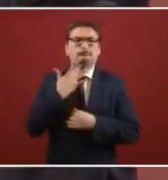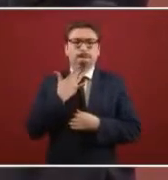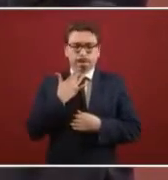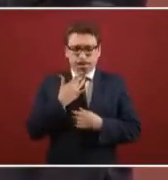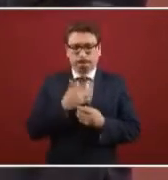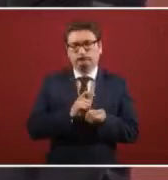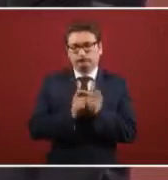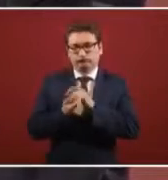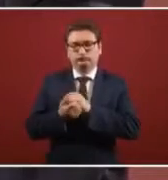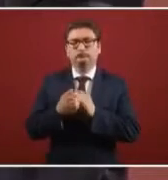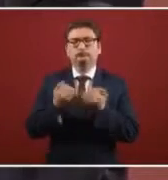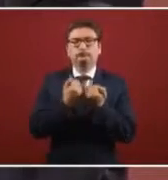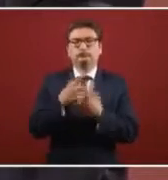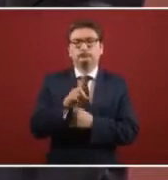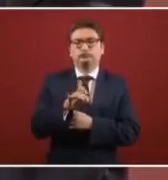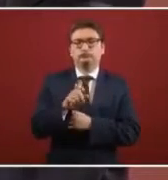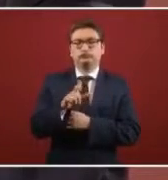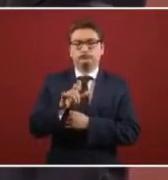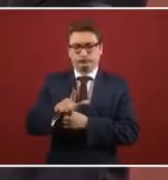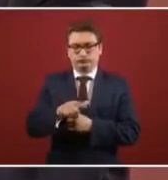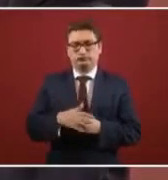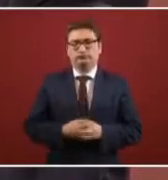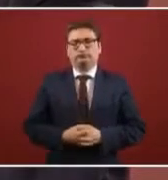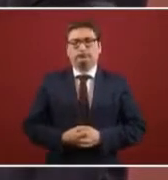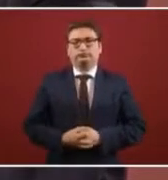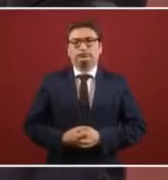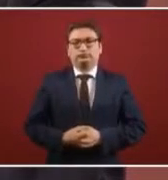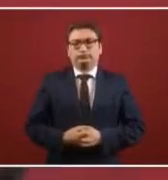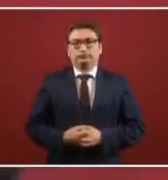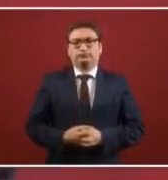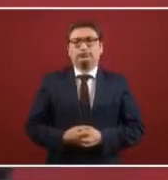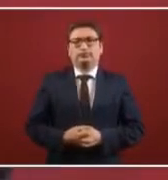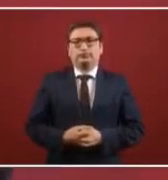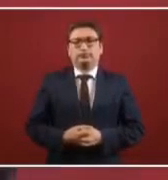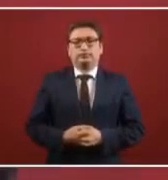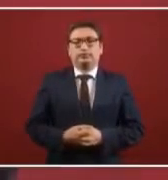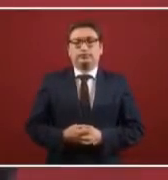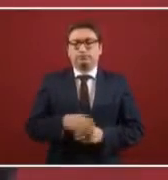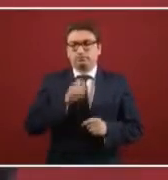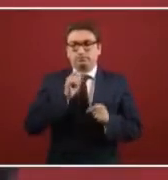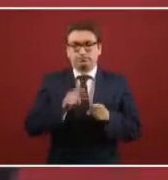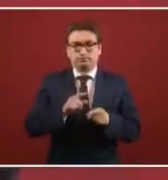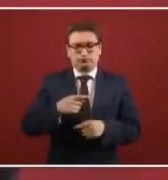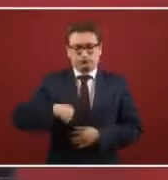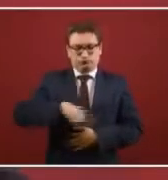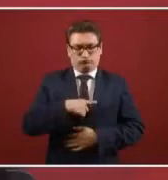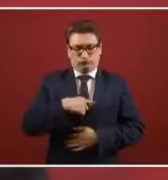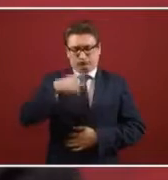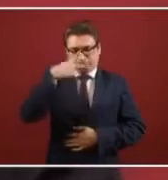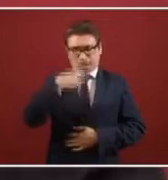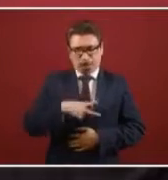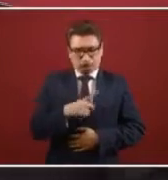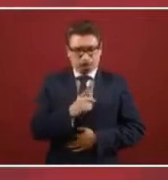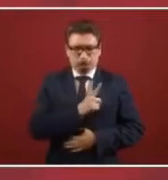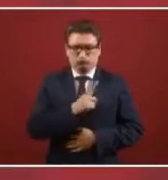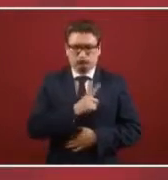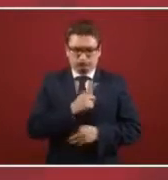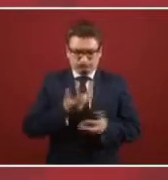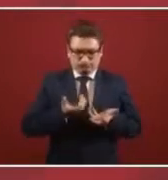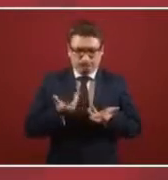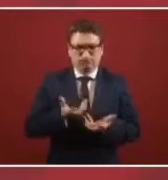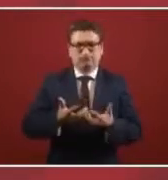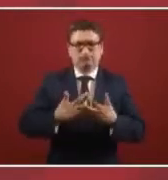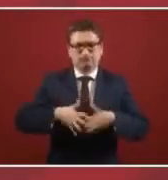y que and de esta manera in this logramos manner la autosuficiencia we will have autosufficiency en